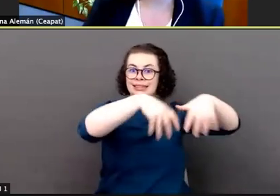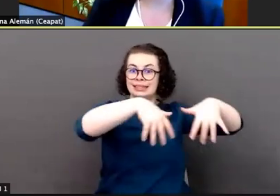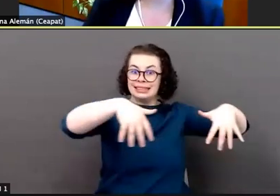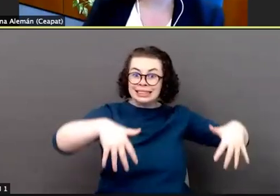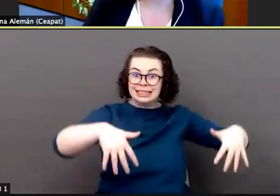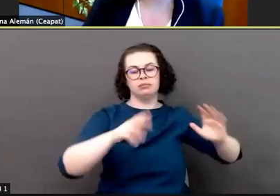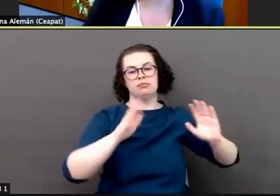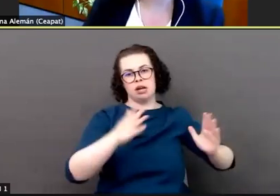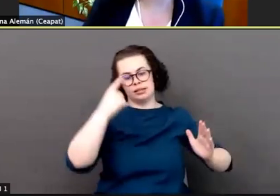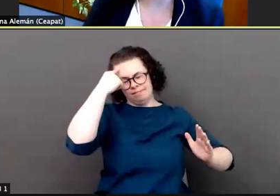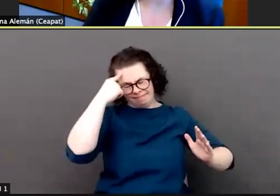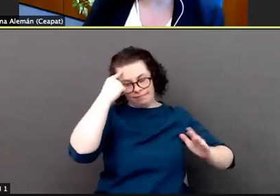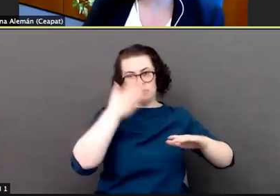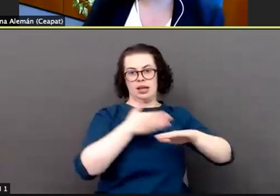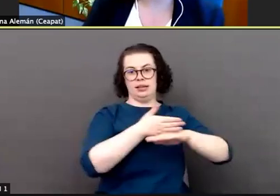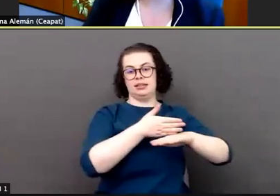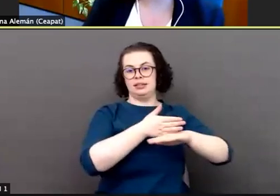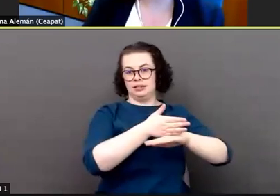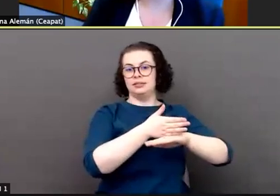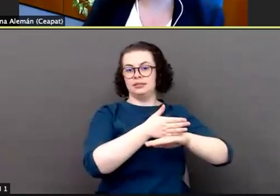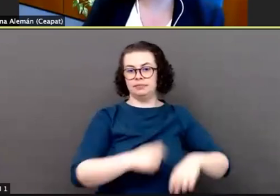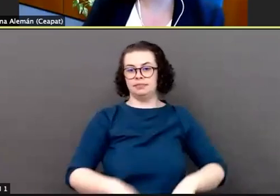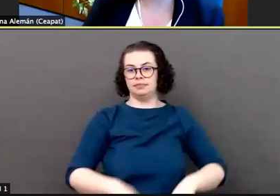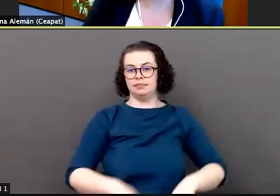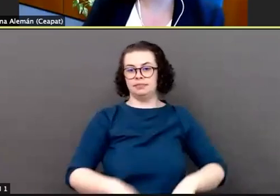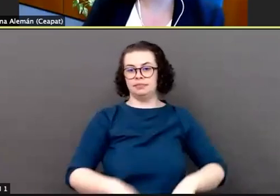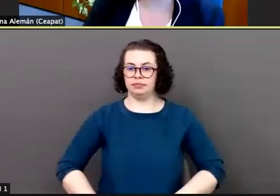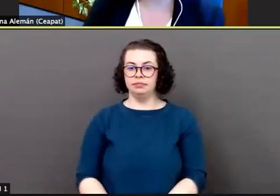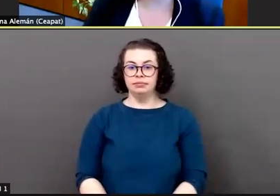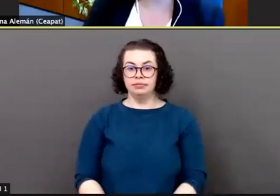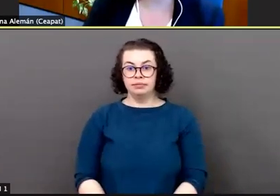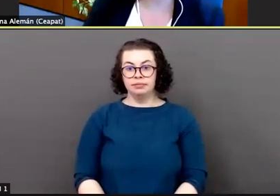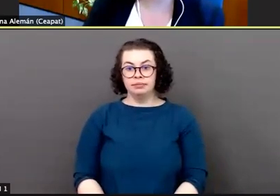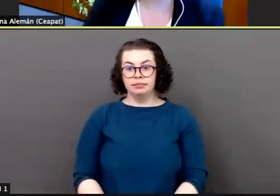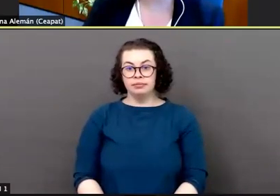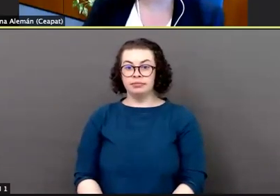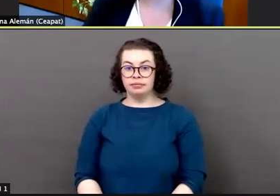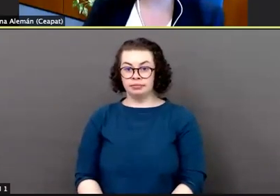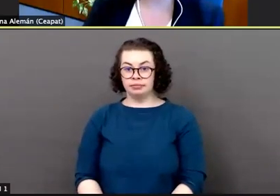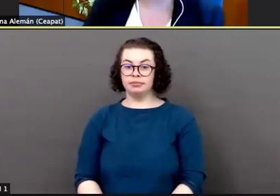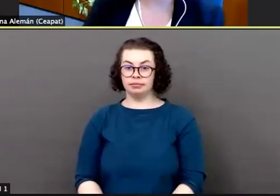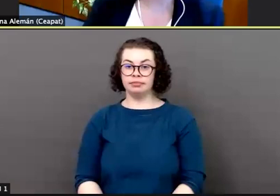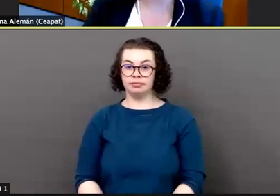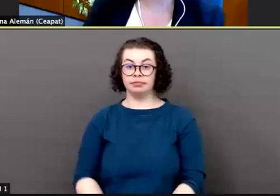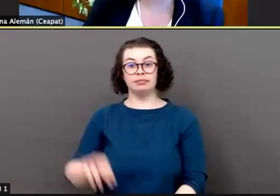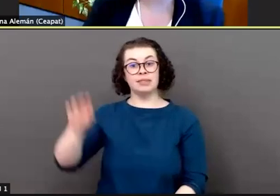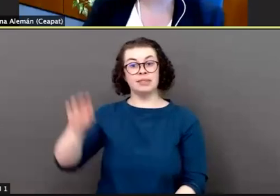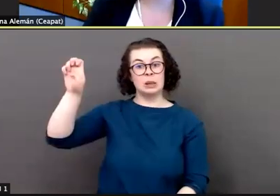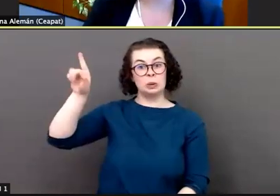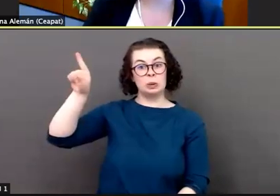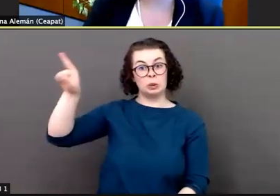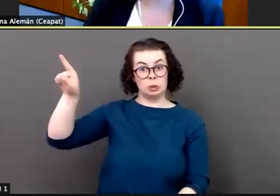in public procurement. It also encourages member states to integrate